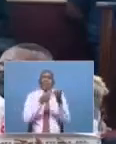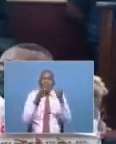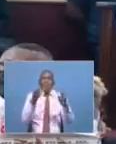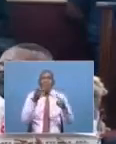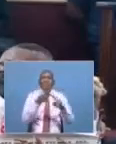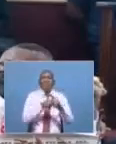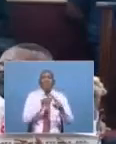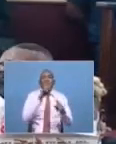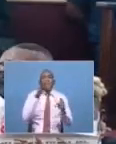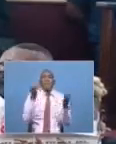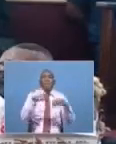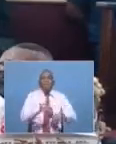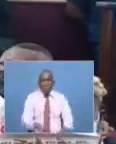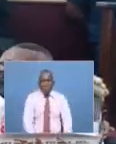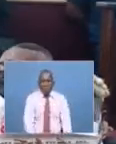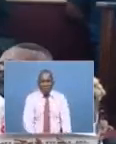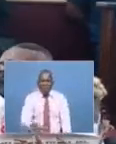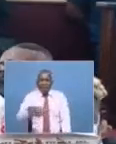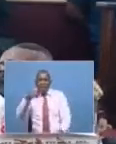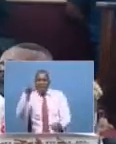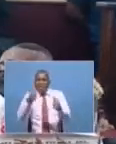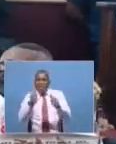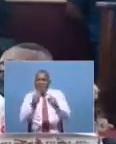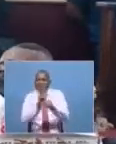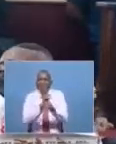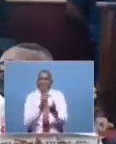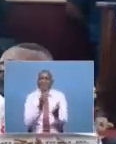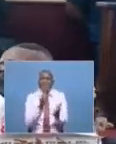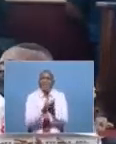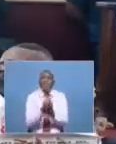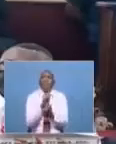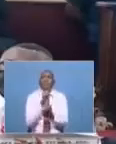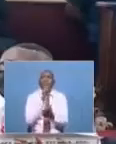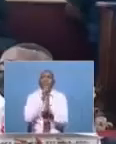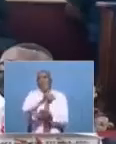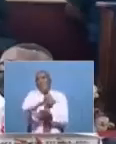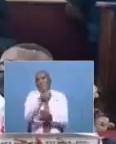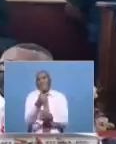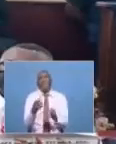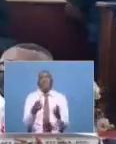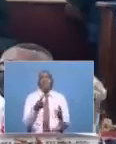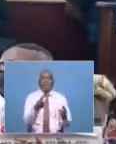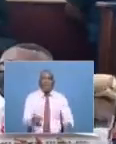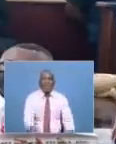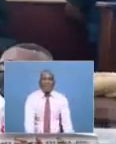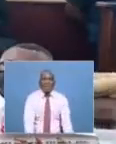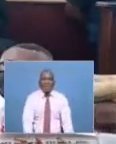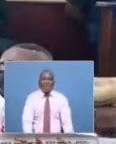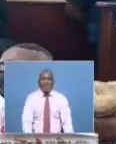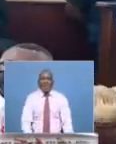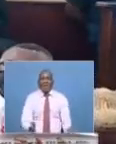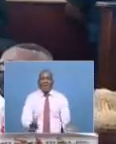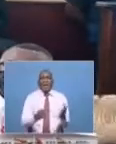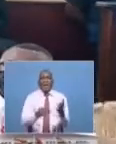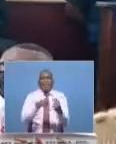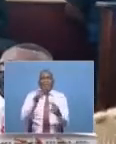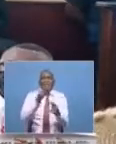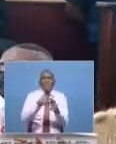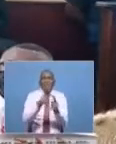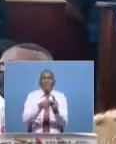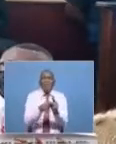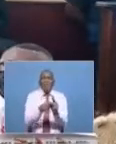releases which did not by any measure amount to a